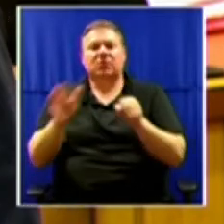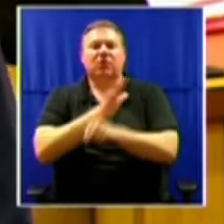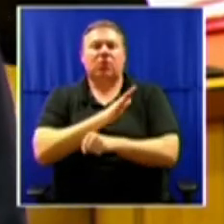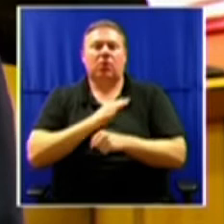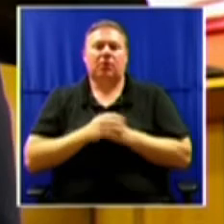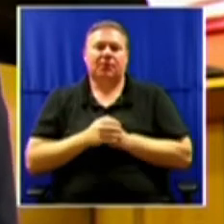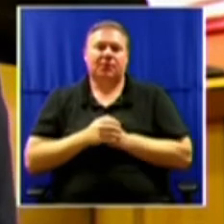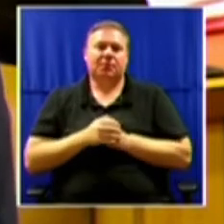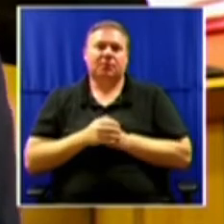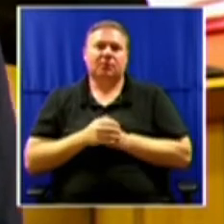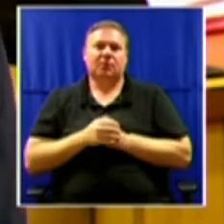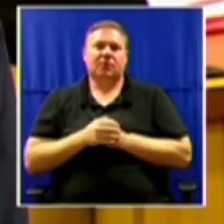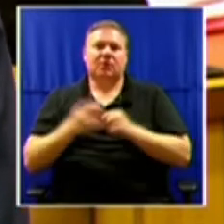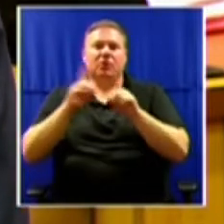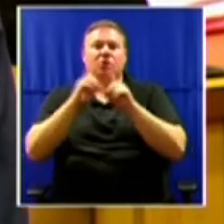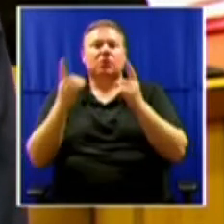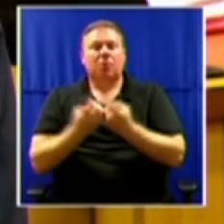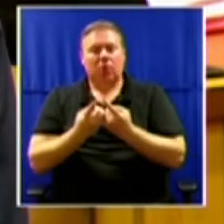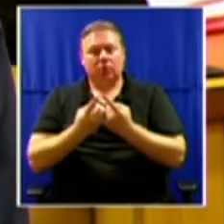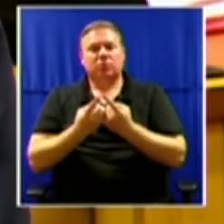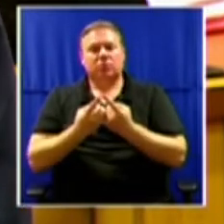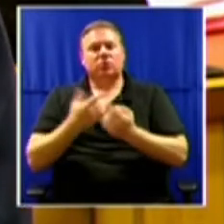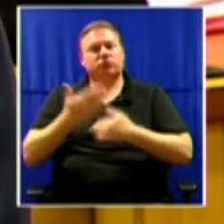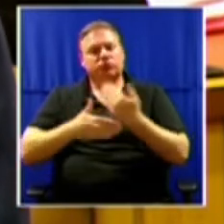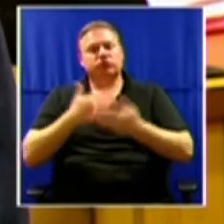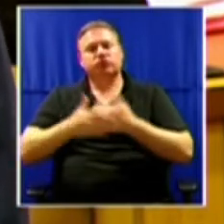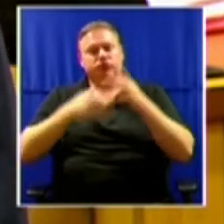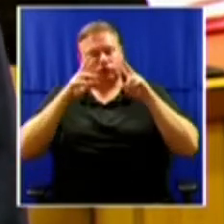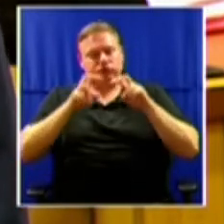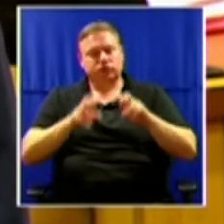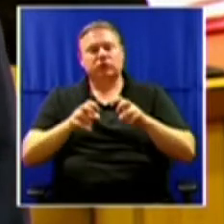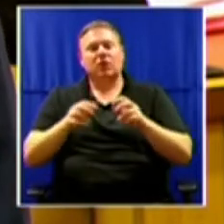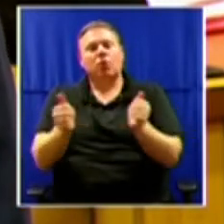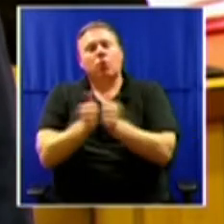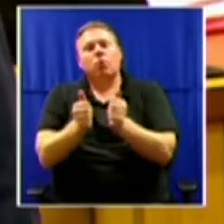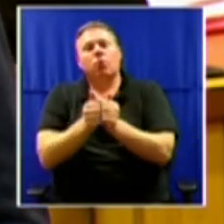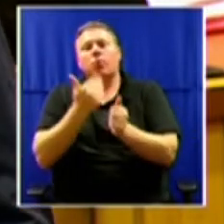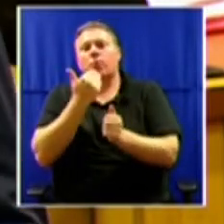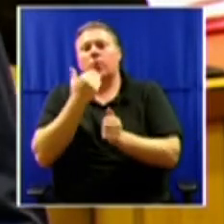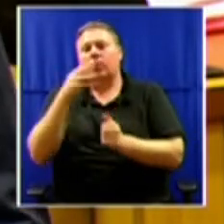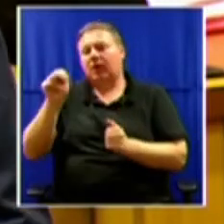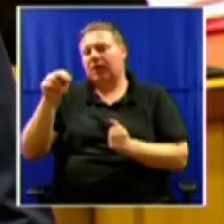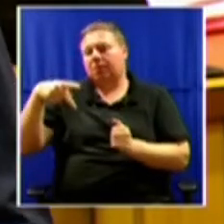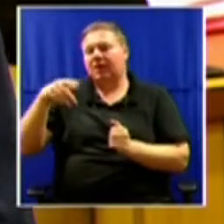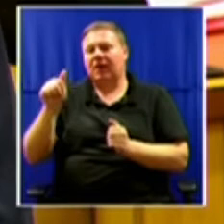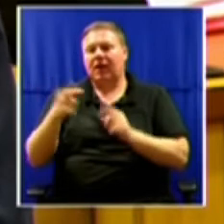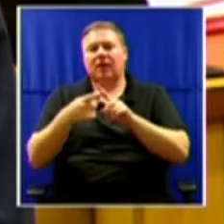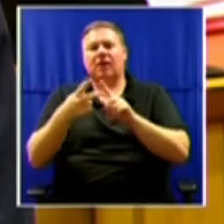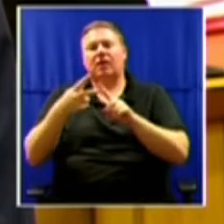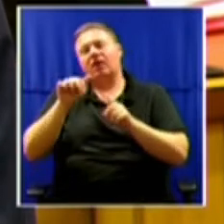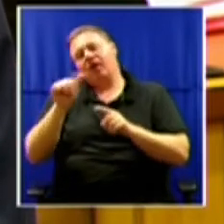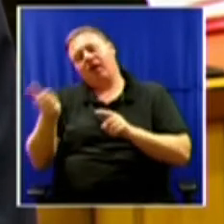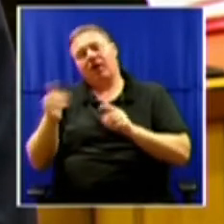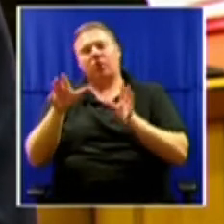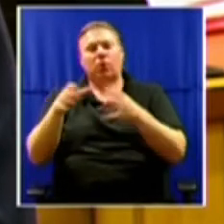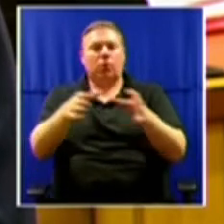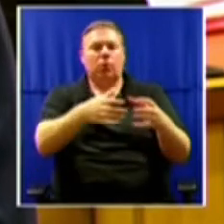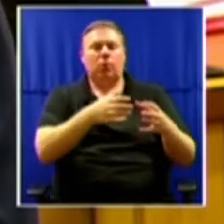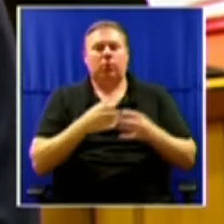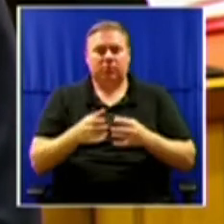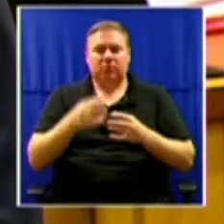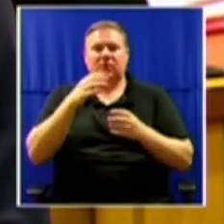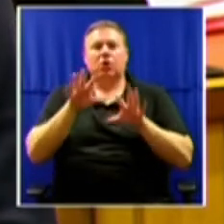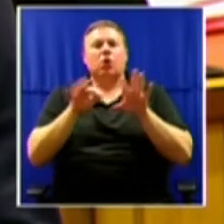indeed, the department will continue to explore, including with the NPA and other relevant stakeholders, other alternative